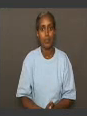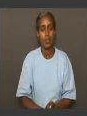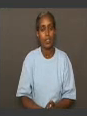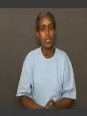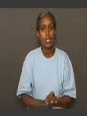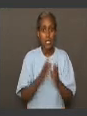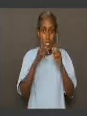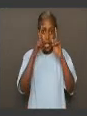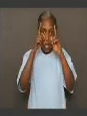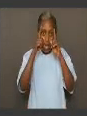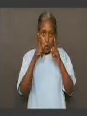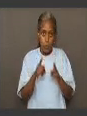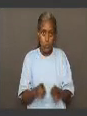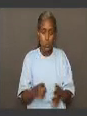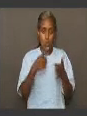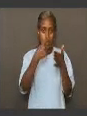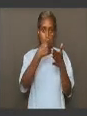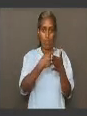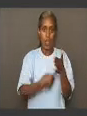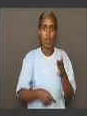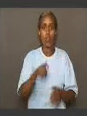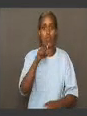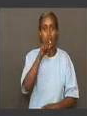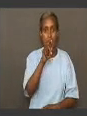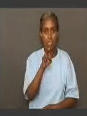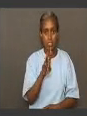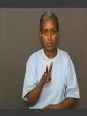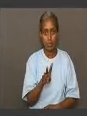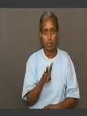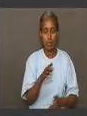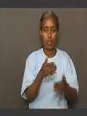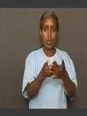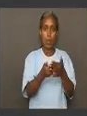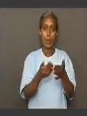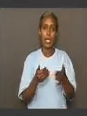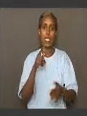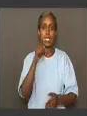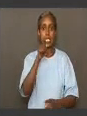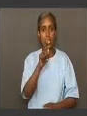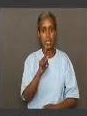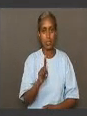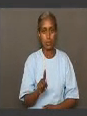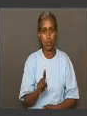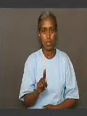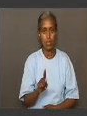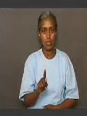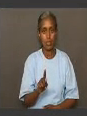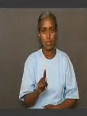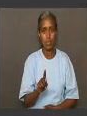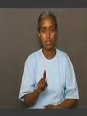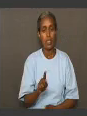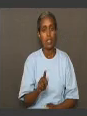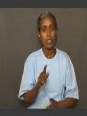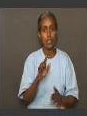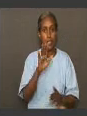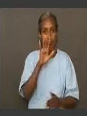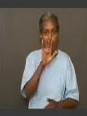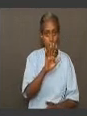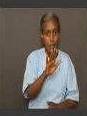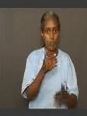The absolute value of x2 minus x1 is